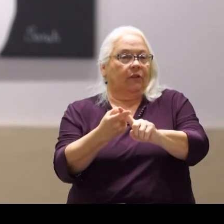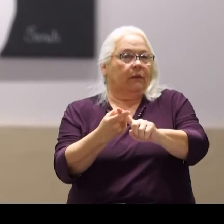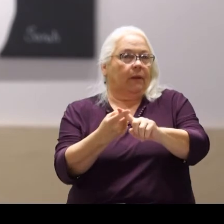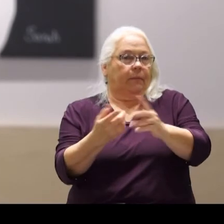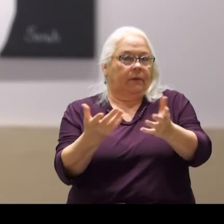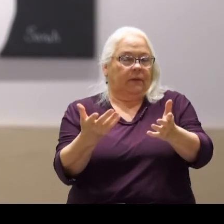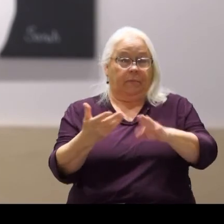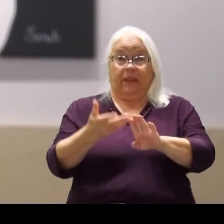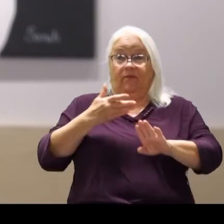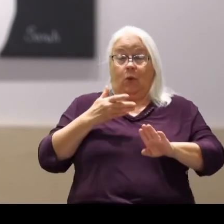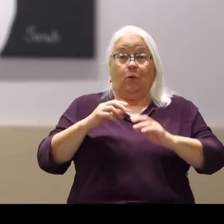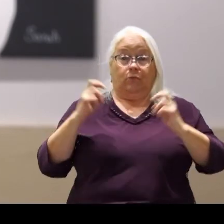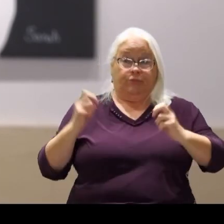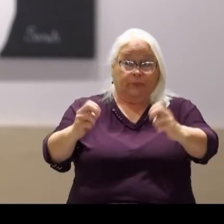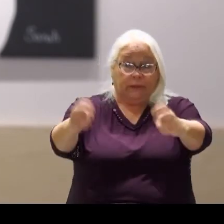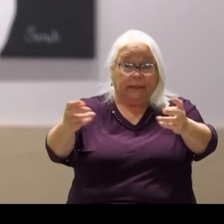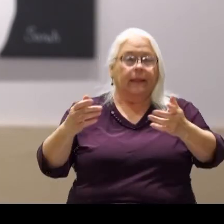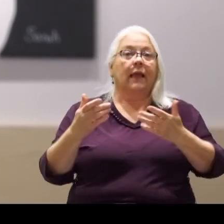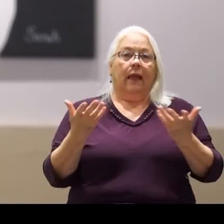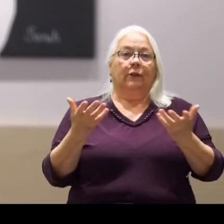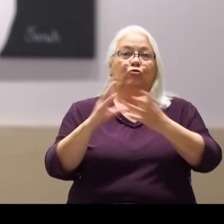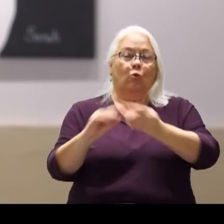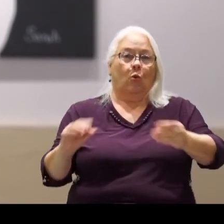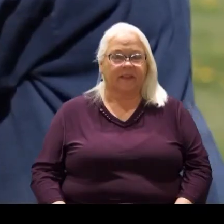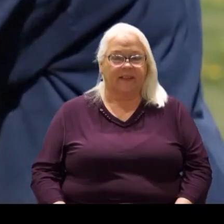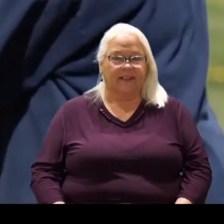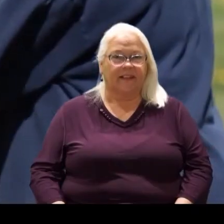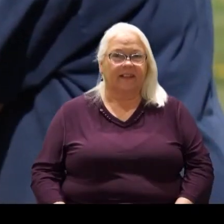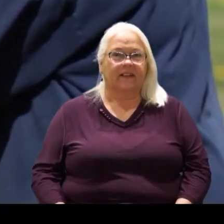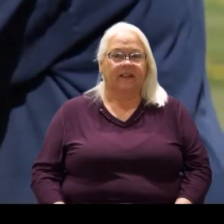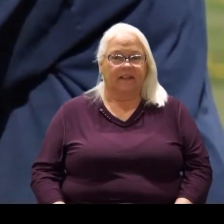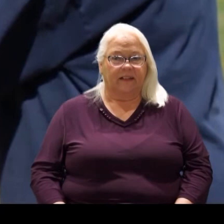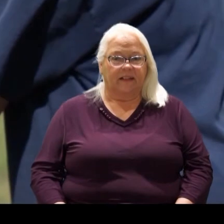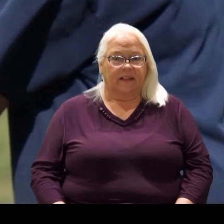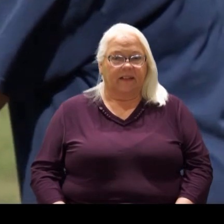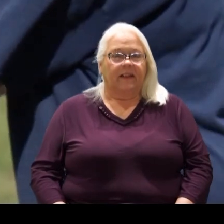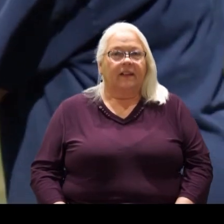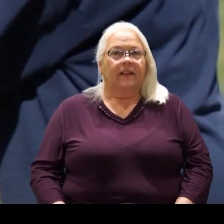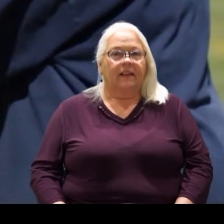and developed friendships that hadn't existed before our storytelling sessions.